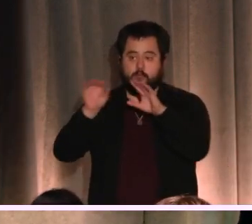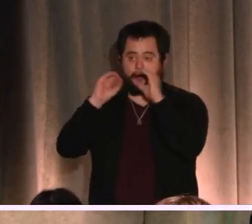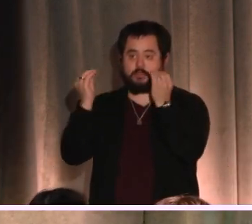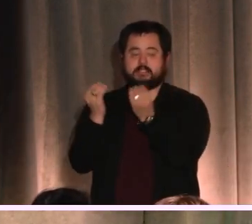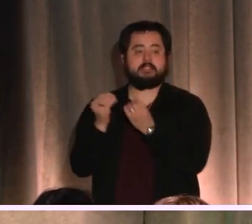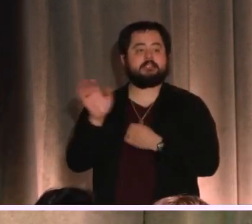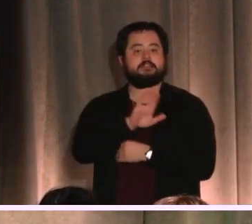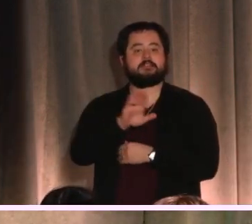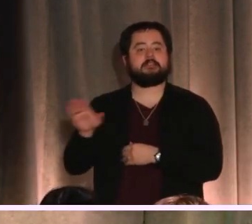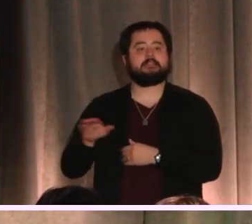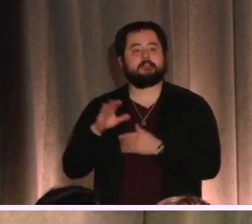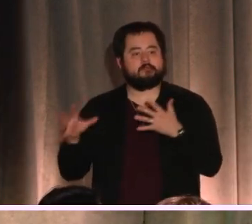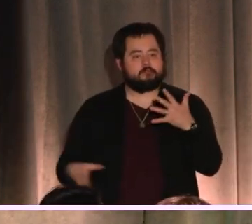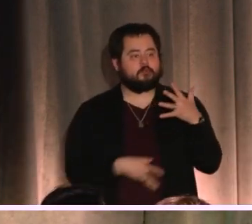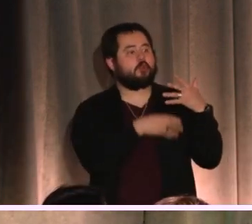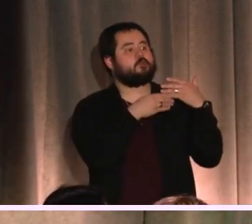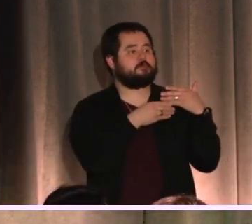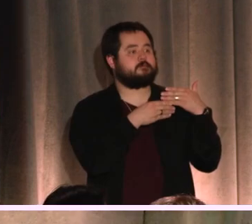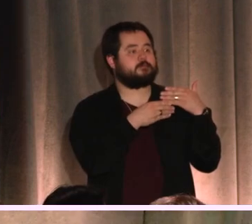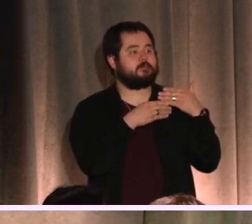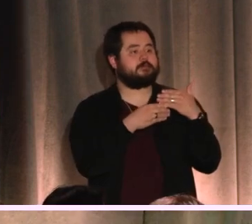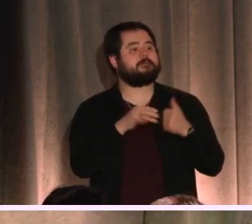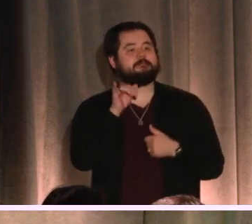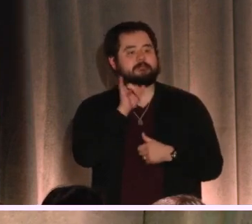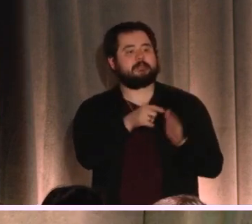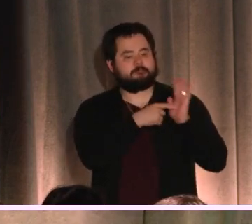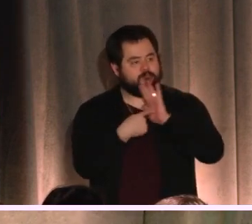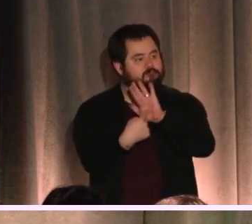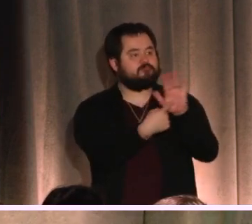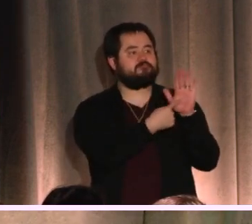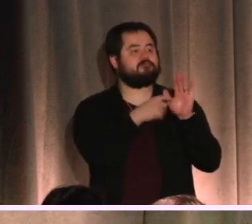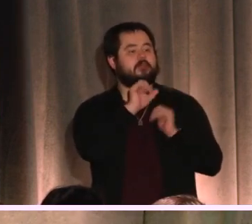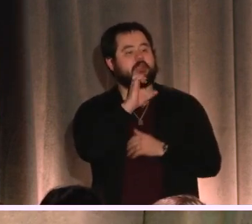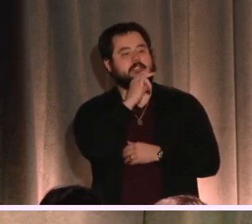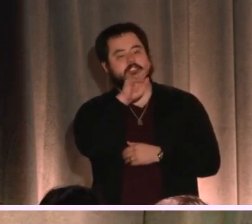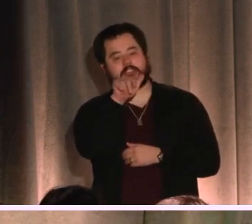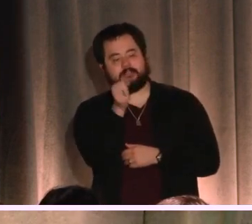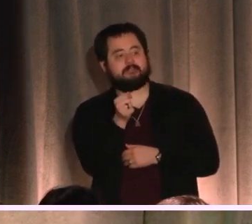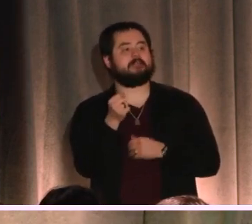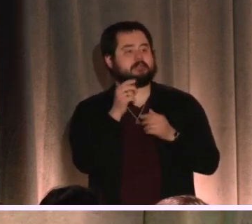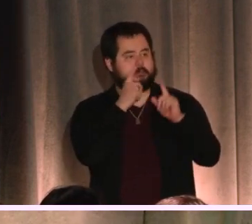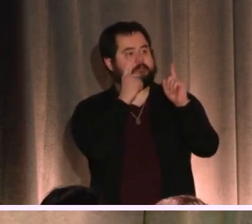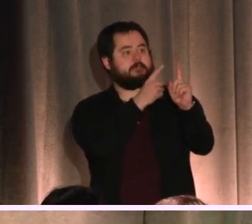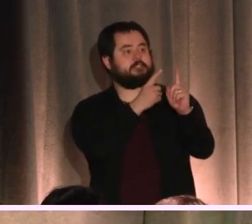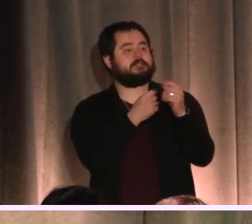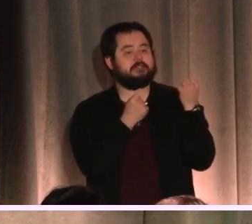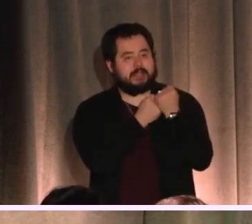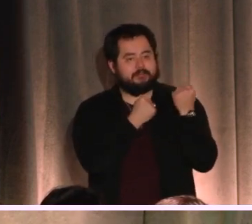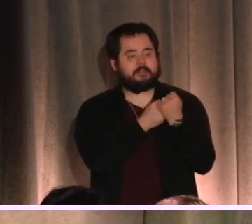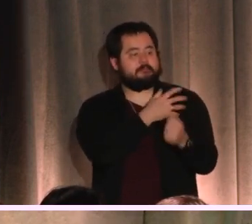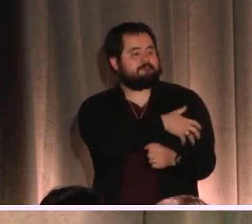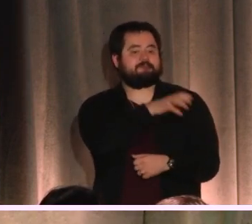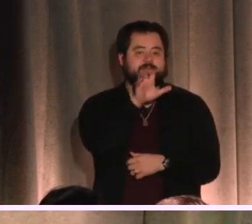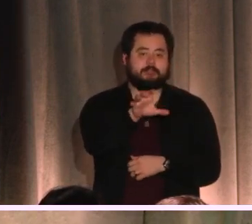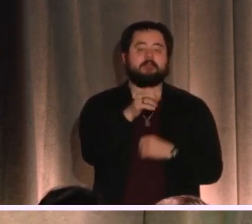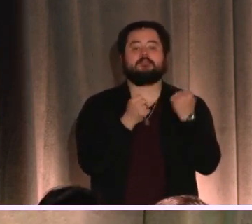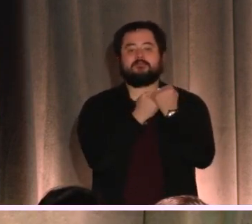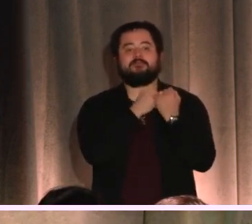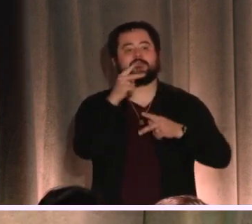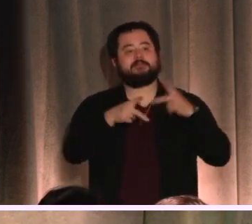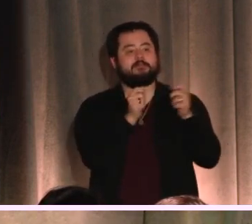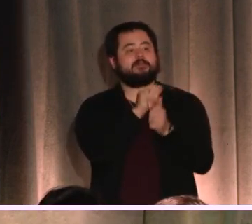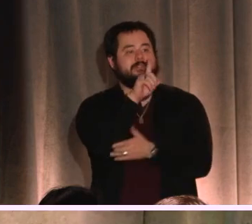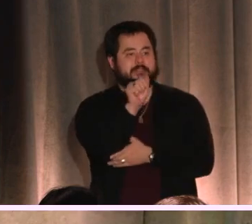remarkable contributions embody Achieva's mission to advocate with, empower, and support people with disabilities throughout